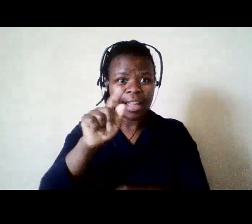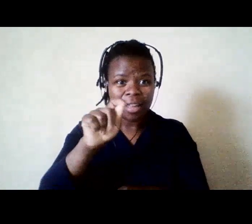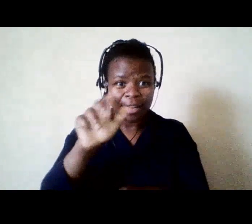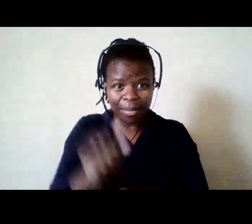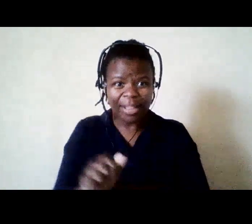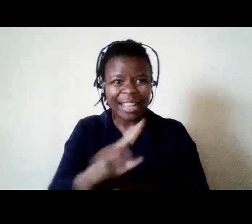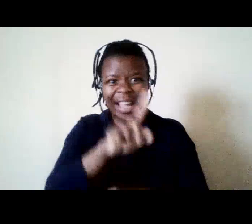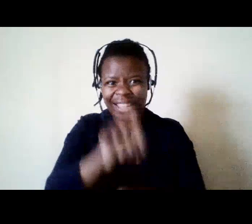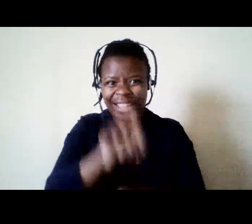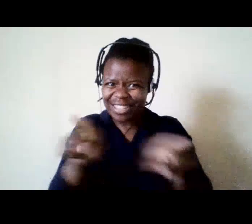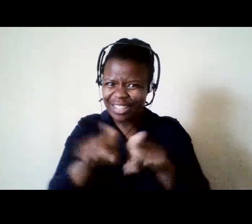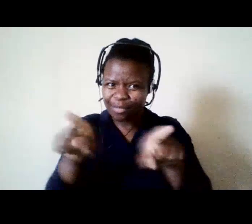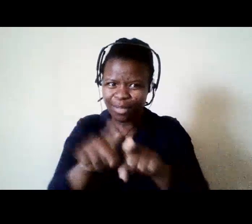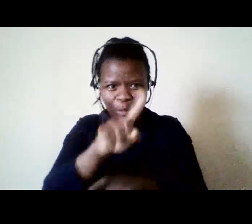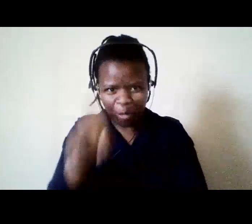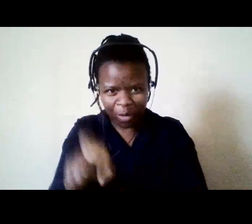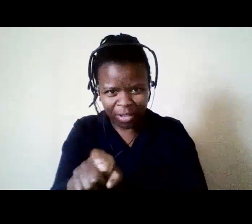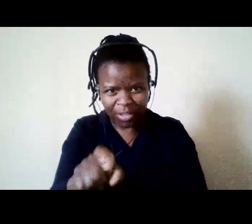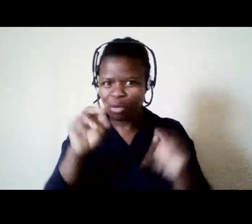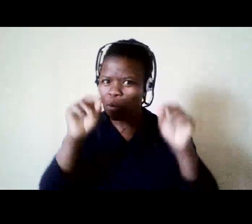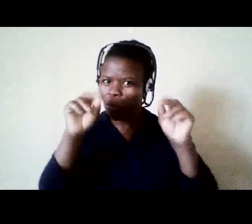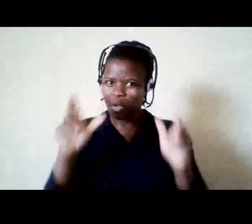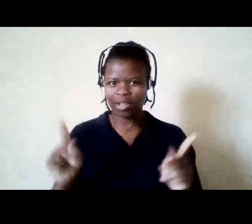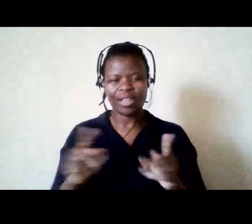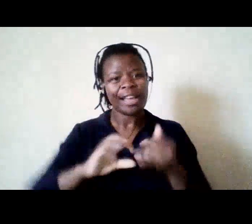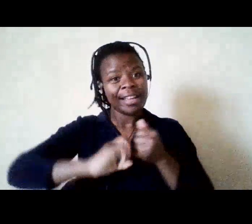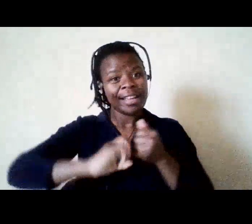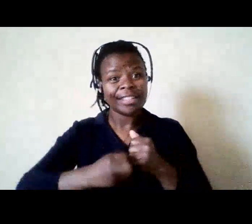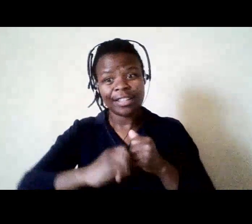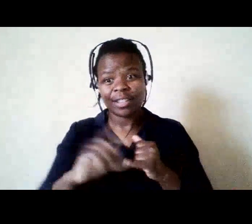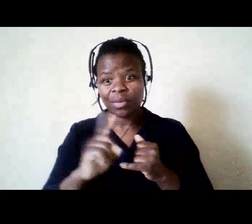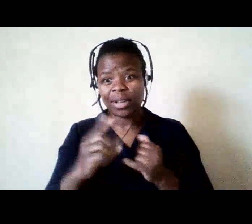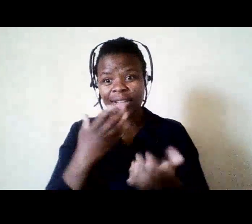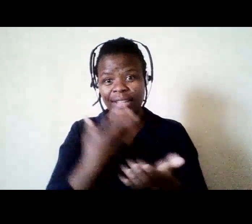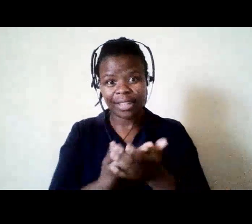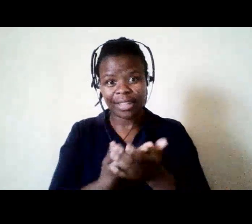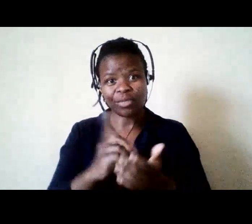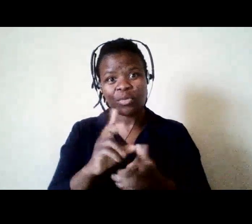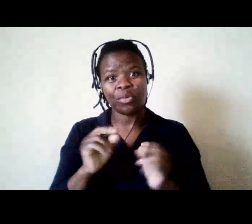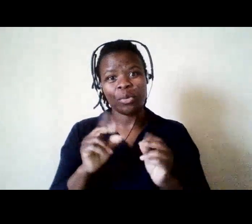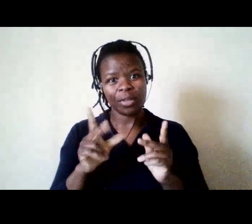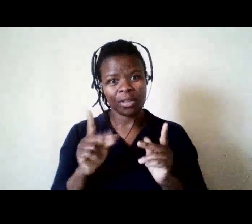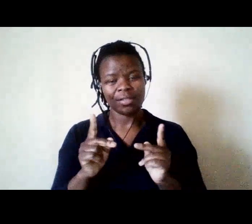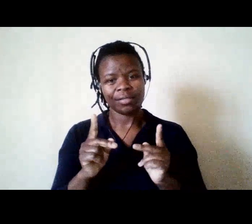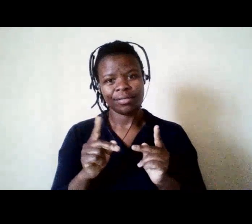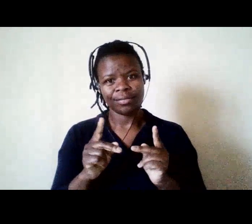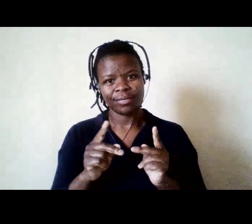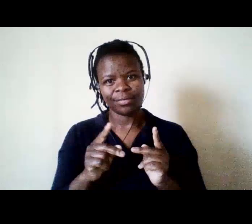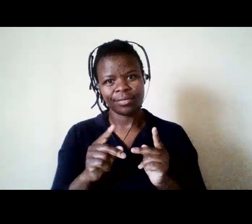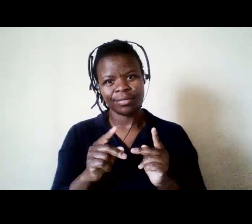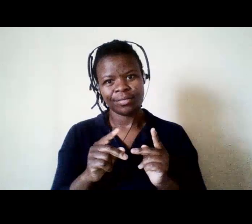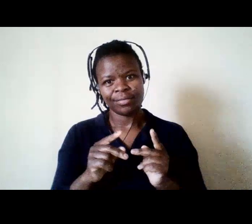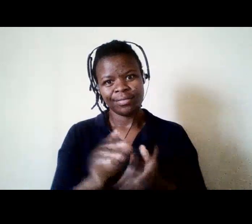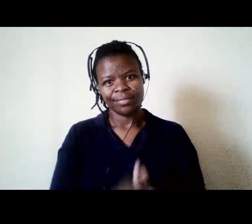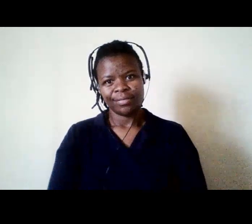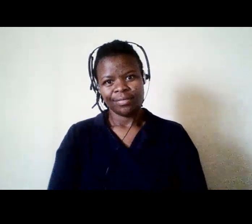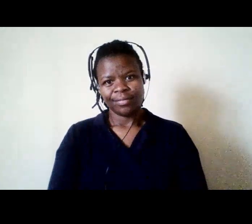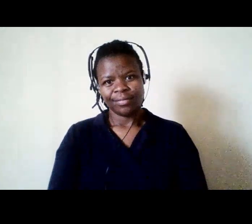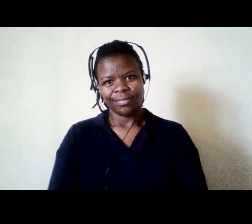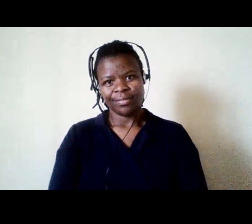do. So they're very tricky. They try to, get you to. So yeah. So we would have done it as well. We would have done it as